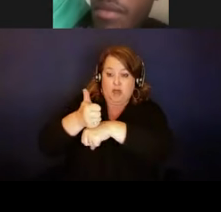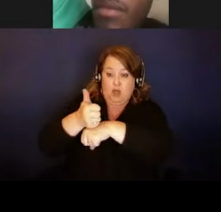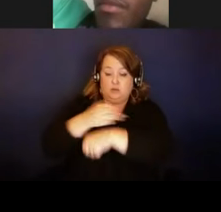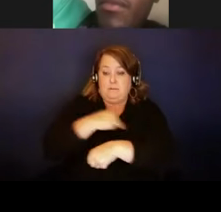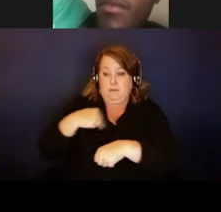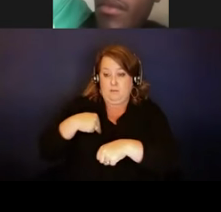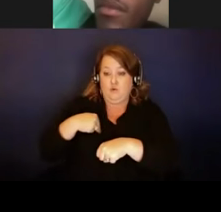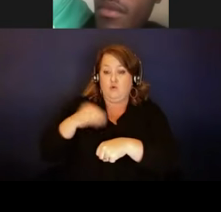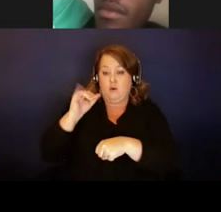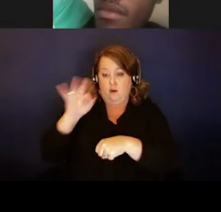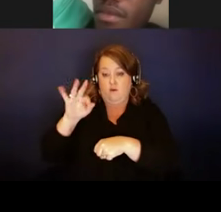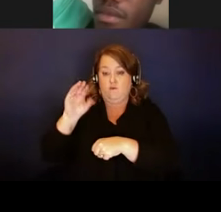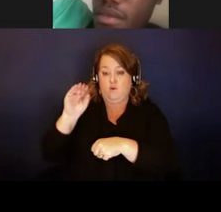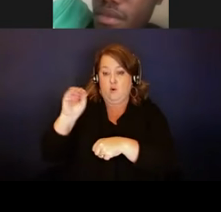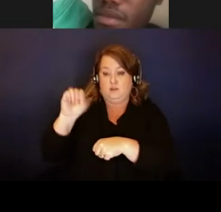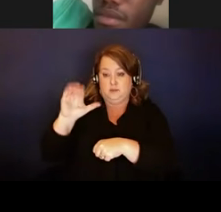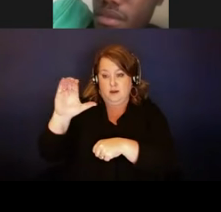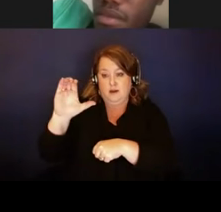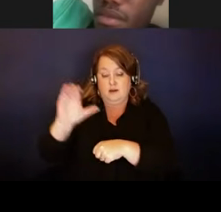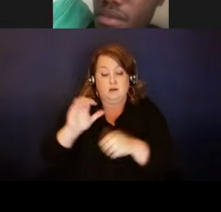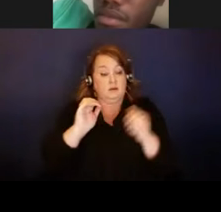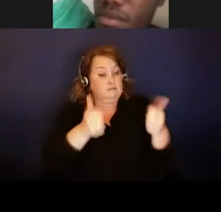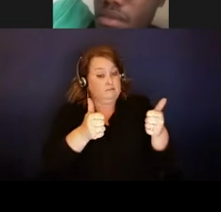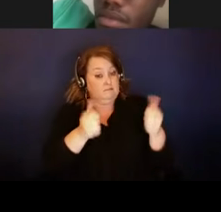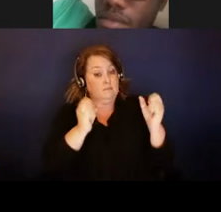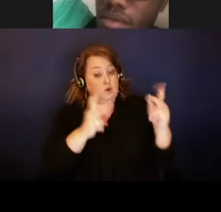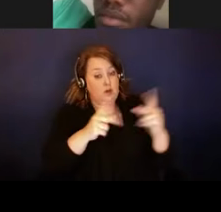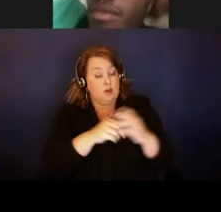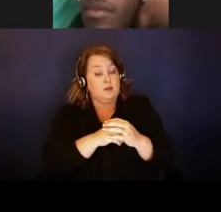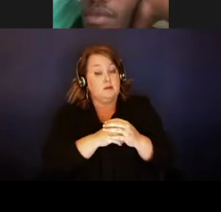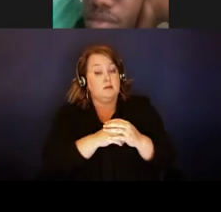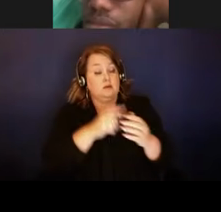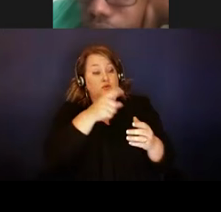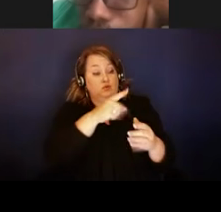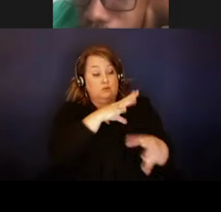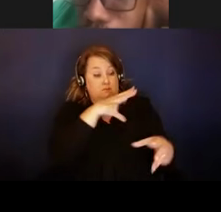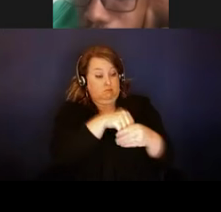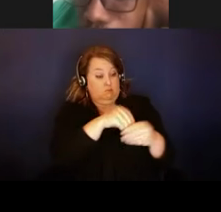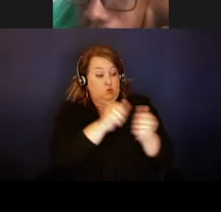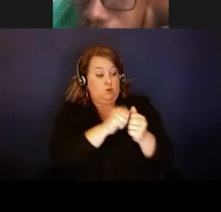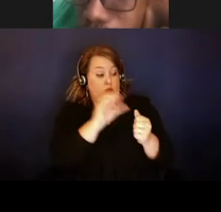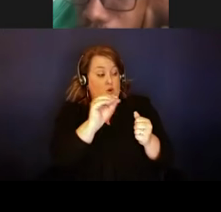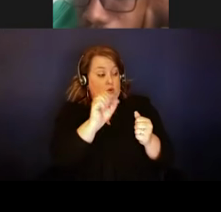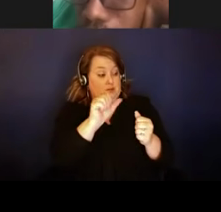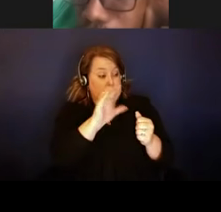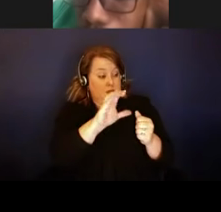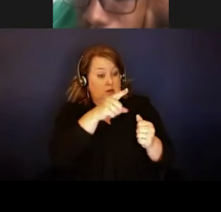OSAC. All right. And being a part of OSAC has helped you become a really good